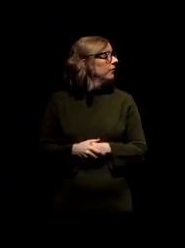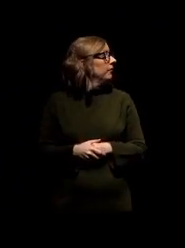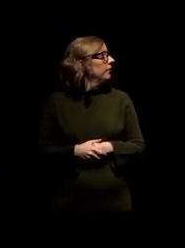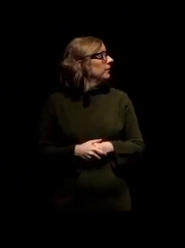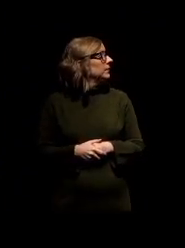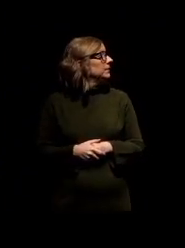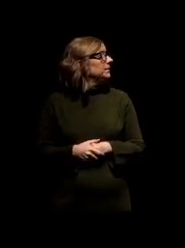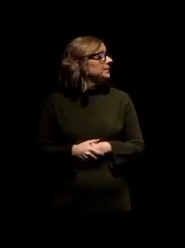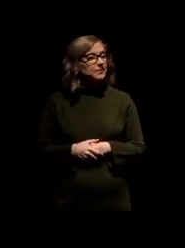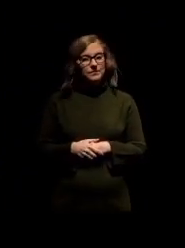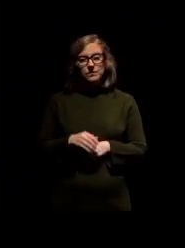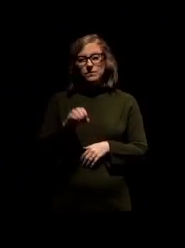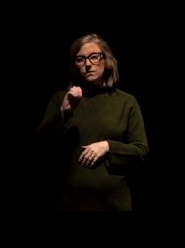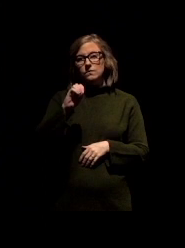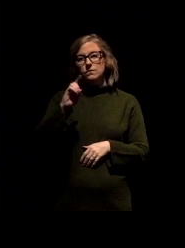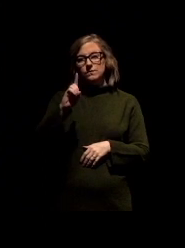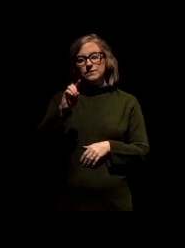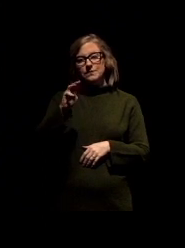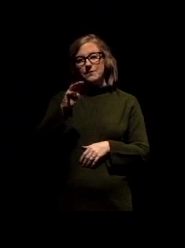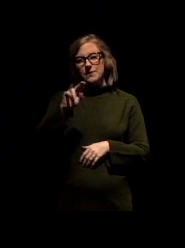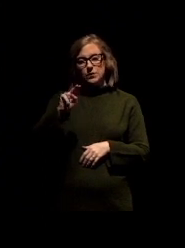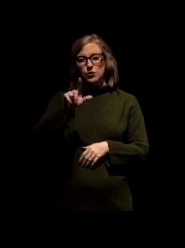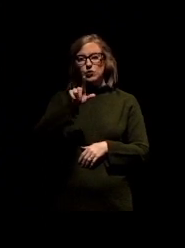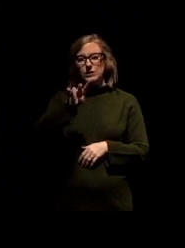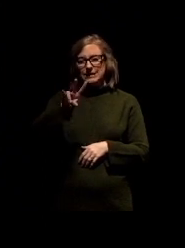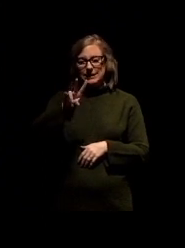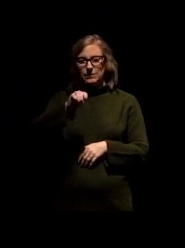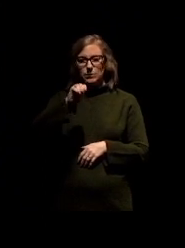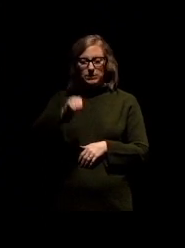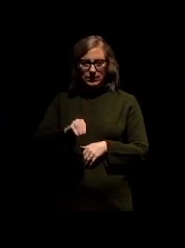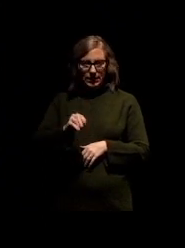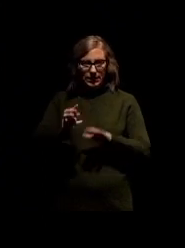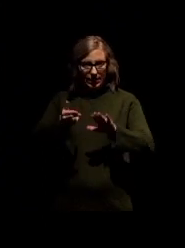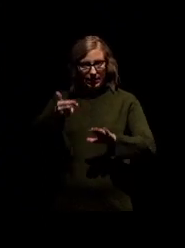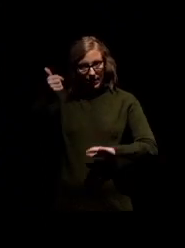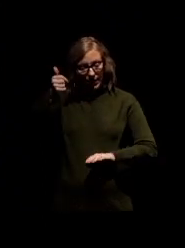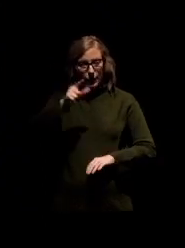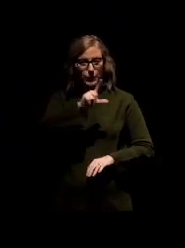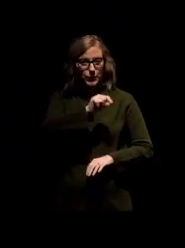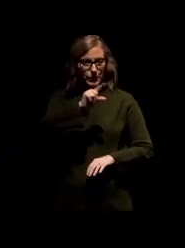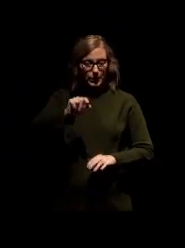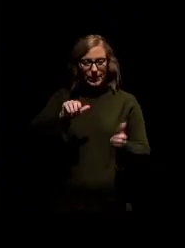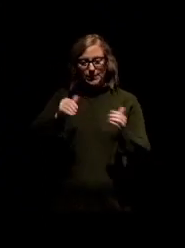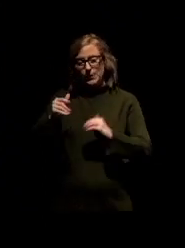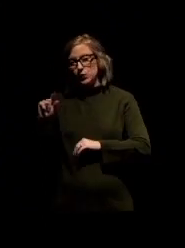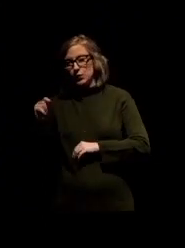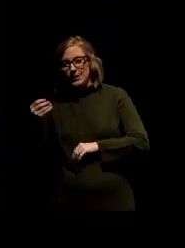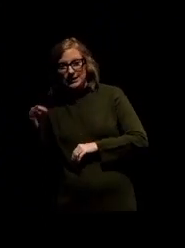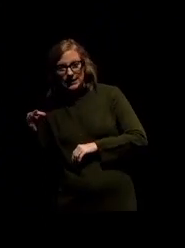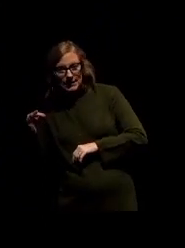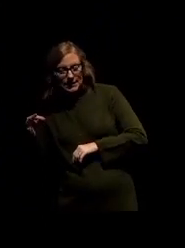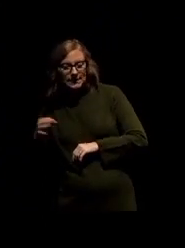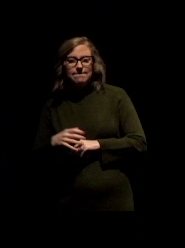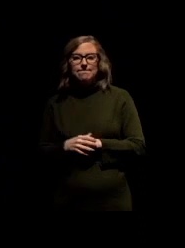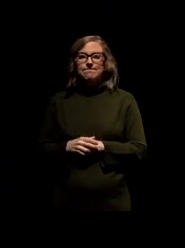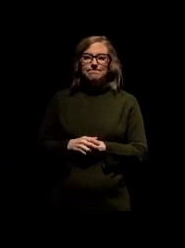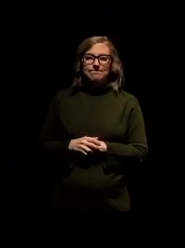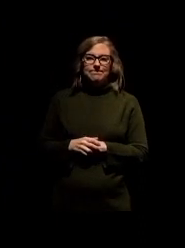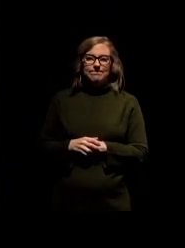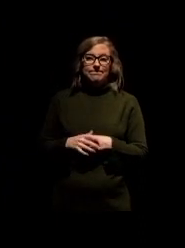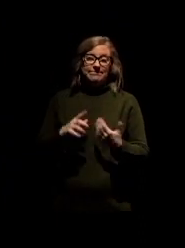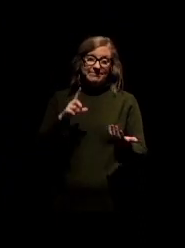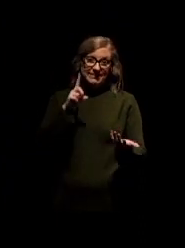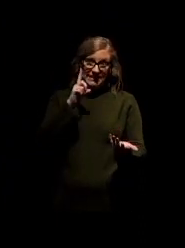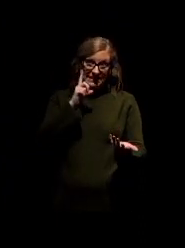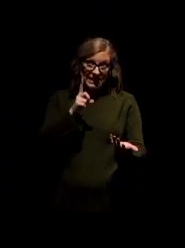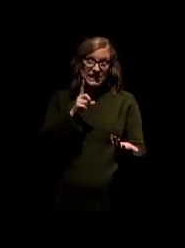Overdoses in Minnesota are 27% higher in 2020 than they were in 2019. That is probably and